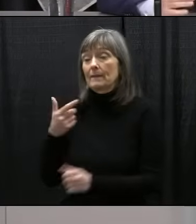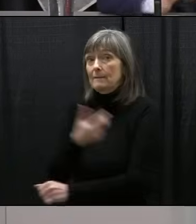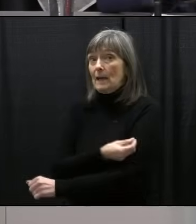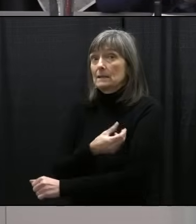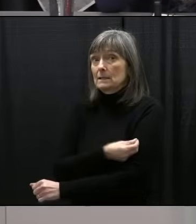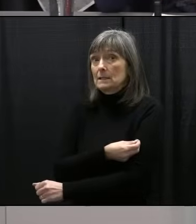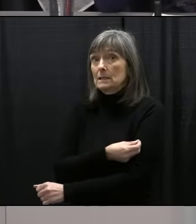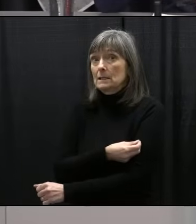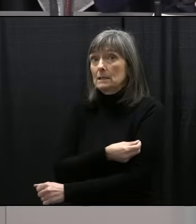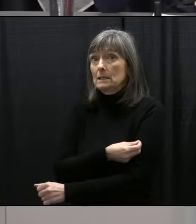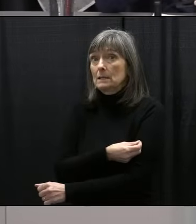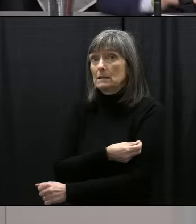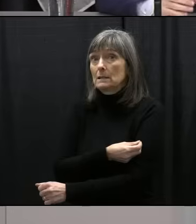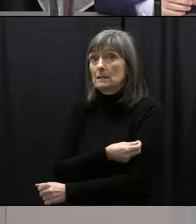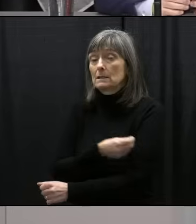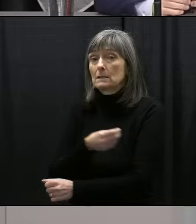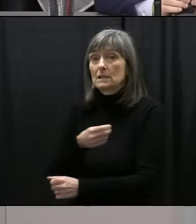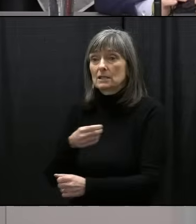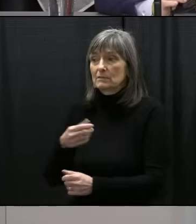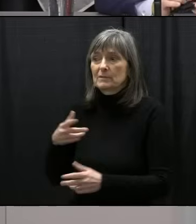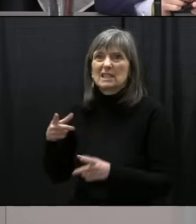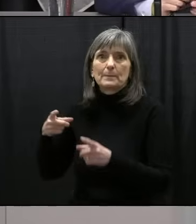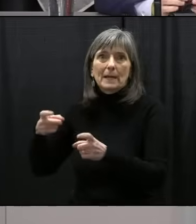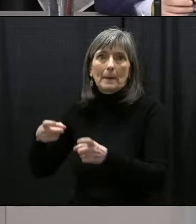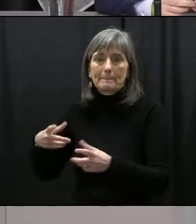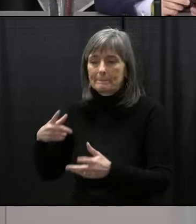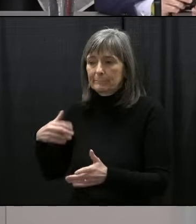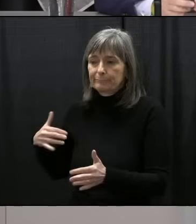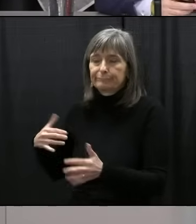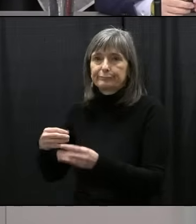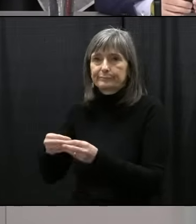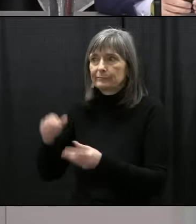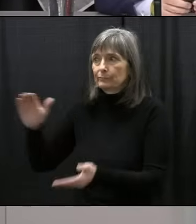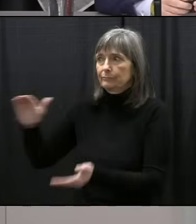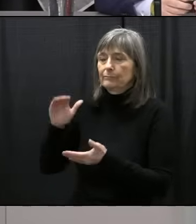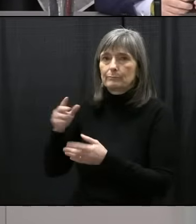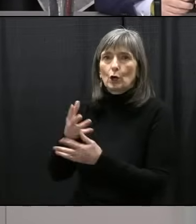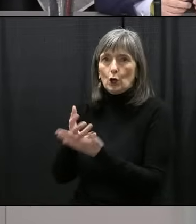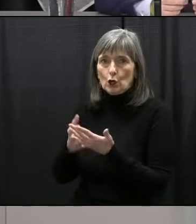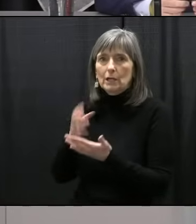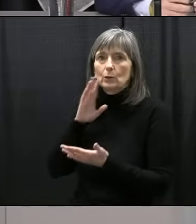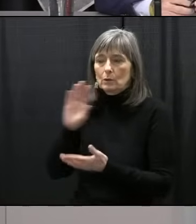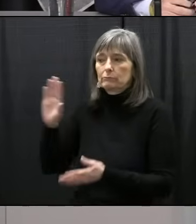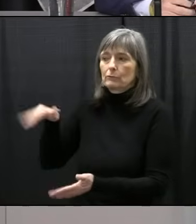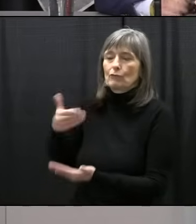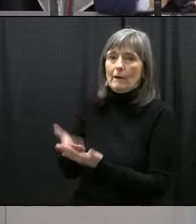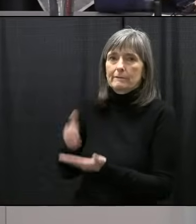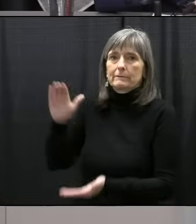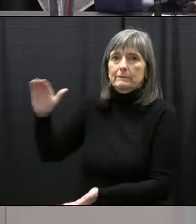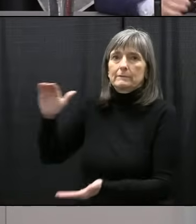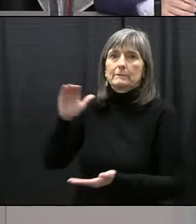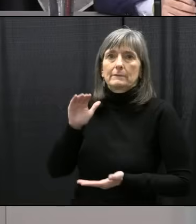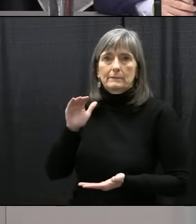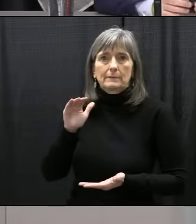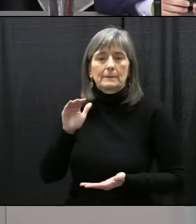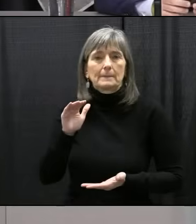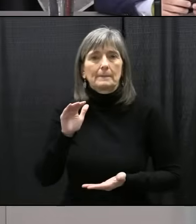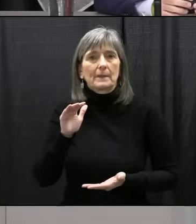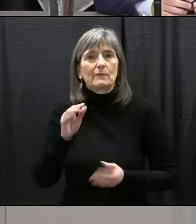the supply chain has been accelerated. The supply has been accelerated and will be accelerated to meet the changing